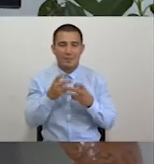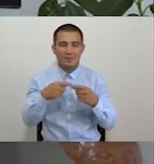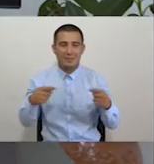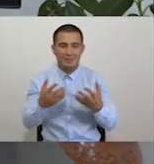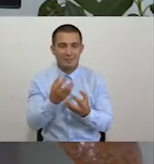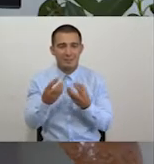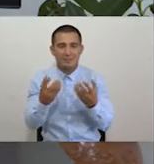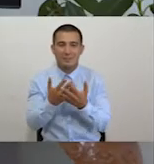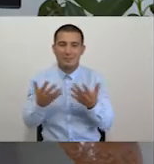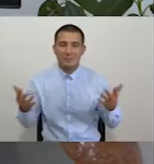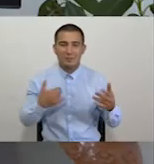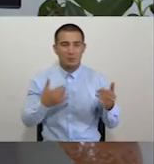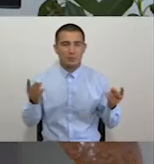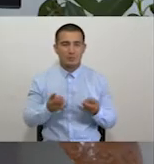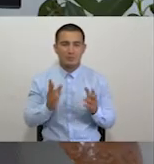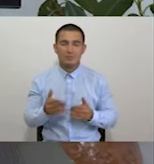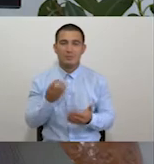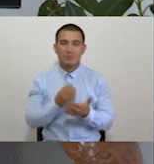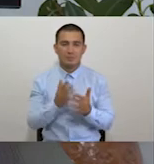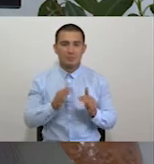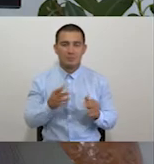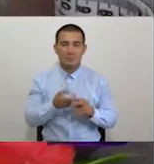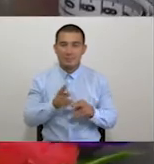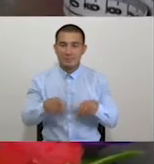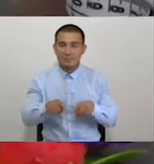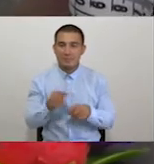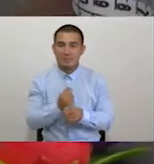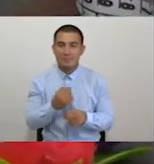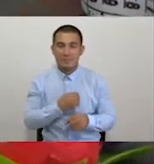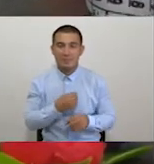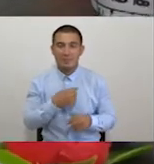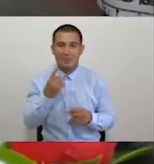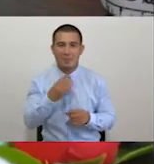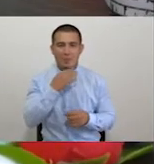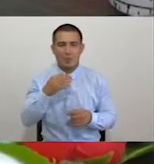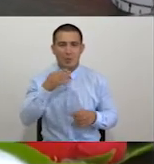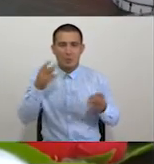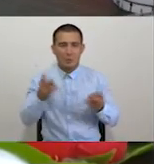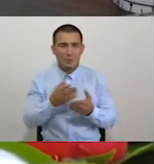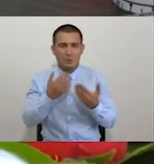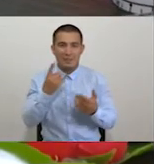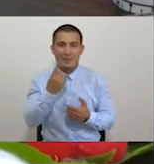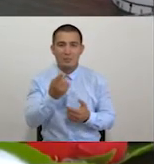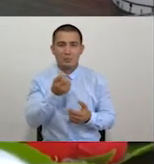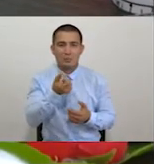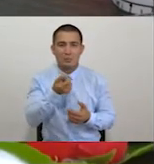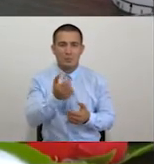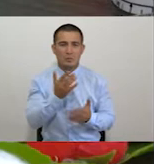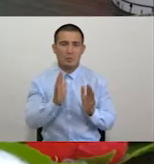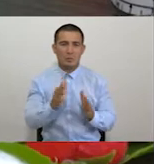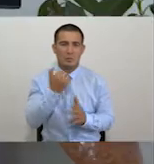bo'ladi. Bu buyumni tayyorlash uchun, aziz qizlarim, ko'p narsa kerak emas. Ozgina matoning o'zi